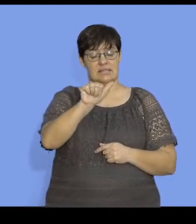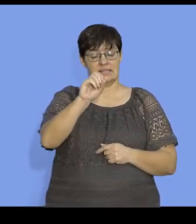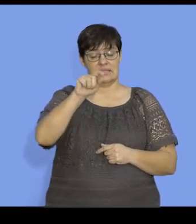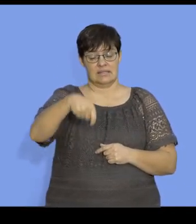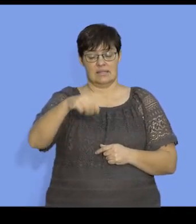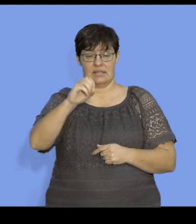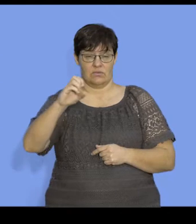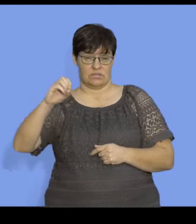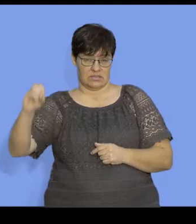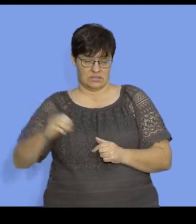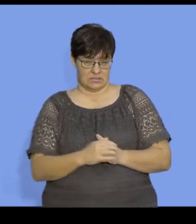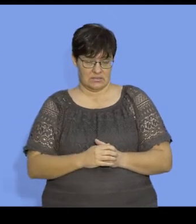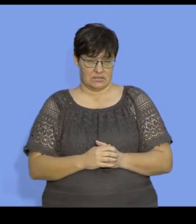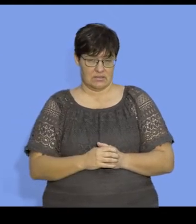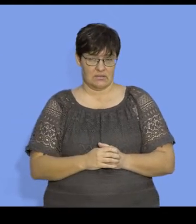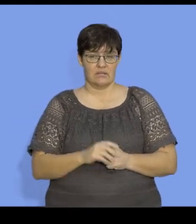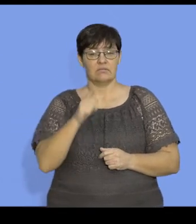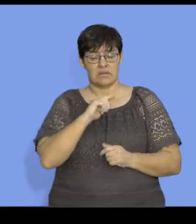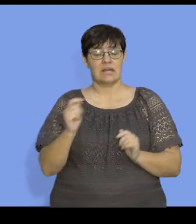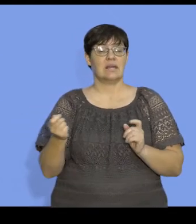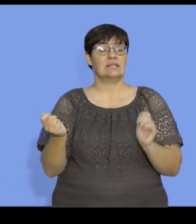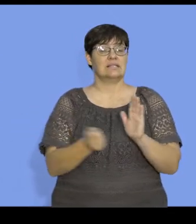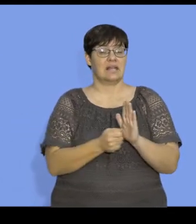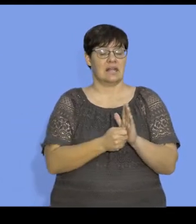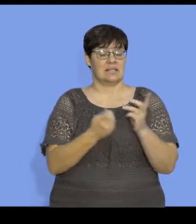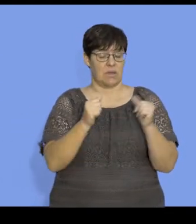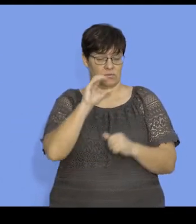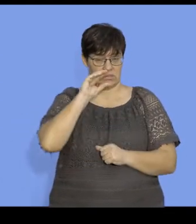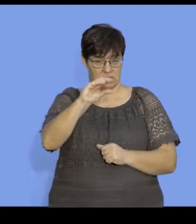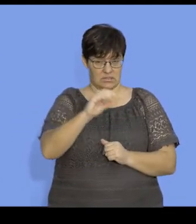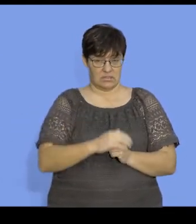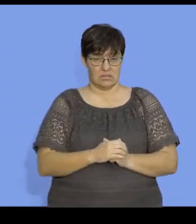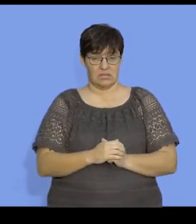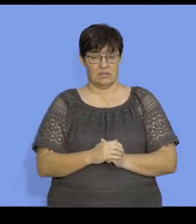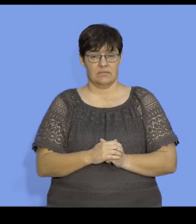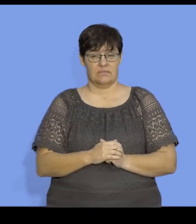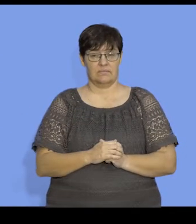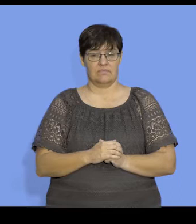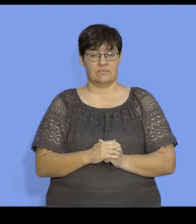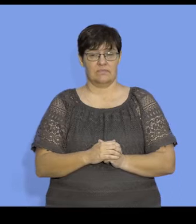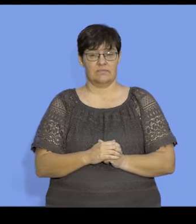960,000, okay? So, if that's my sales figure,